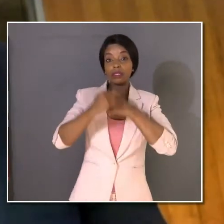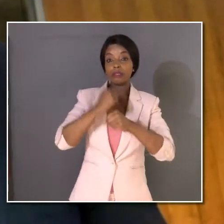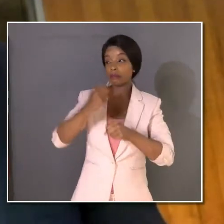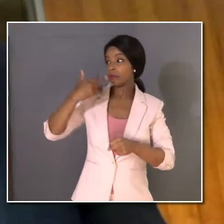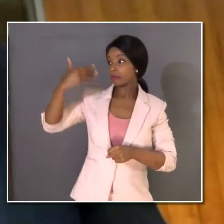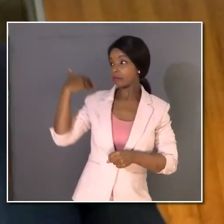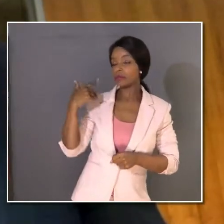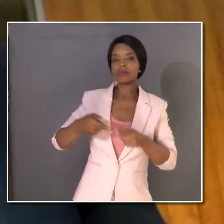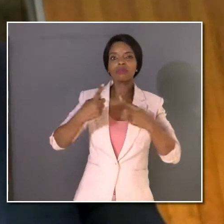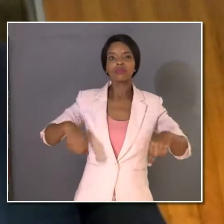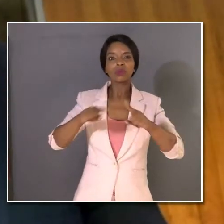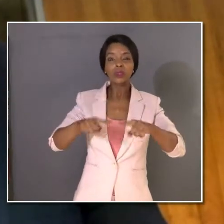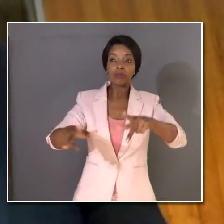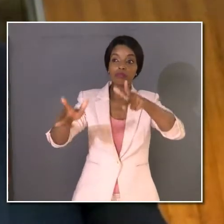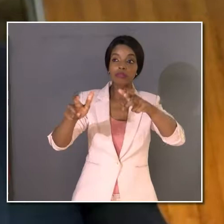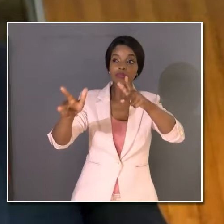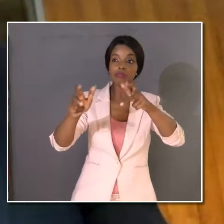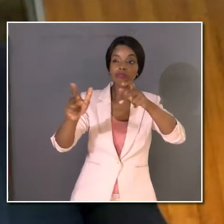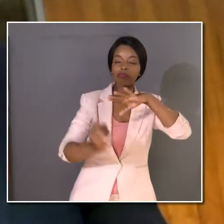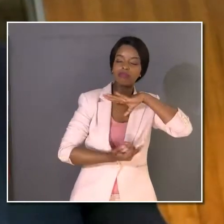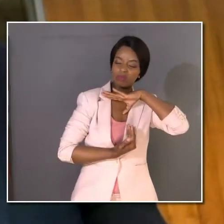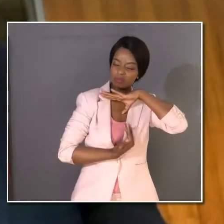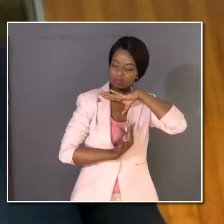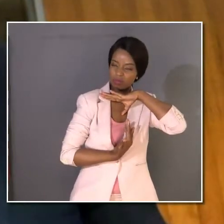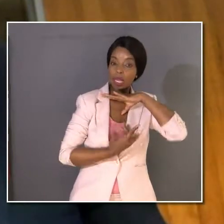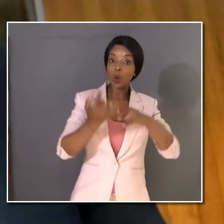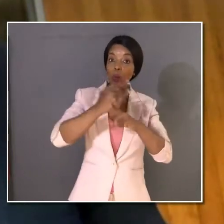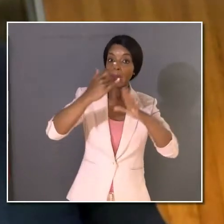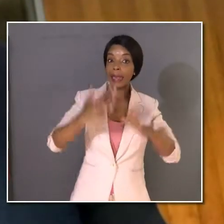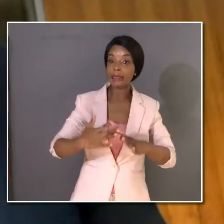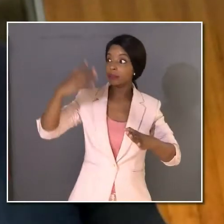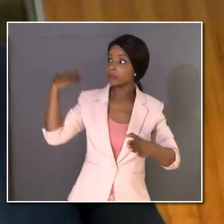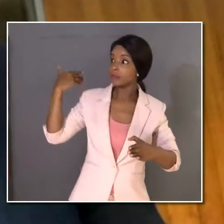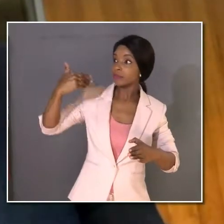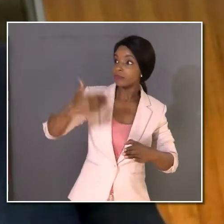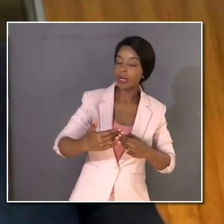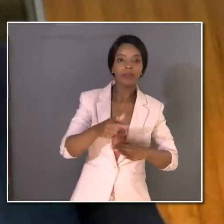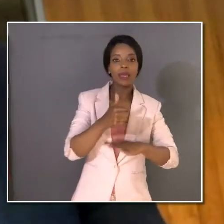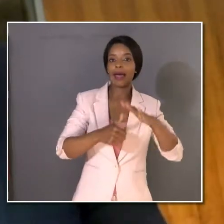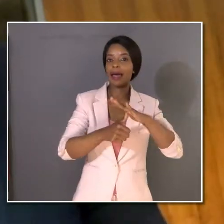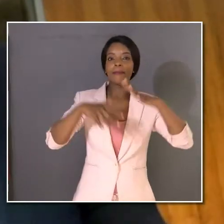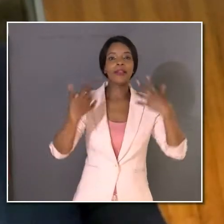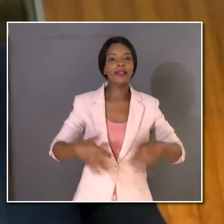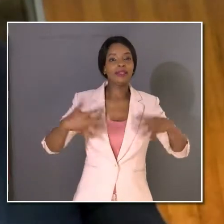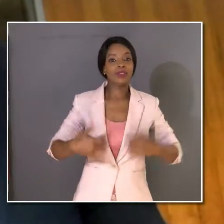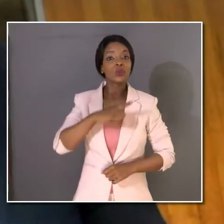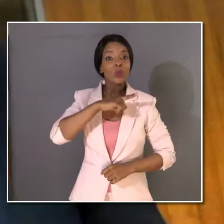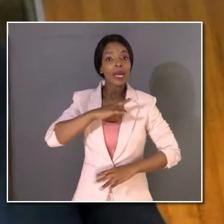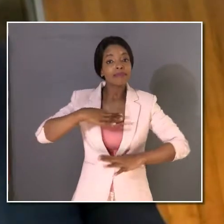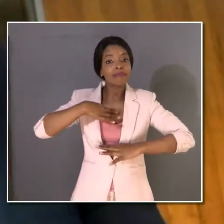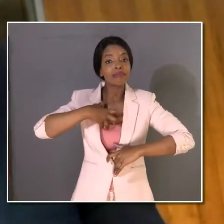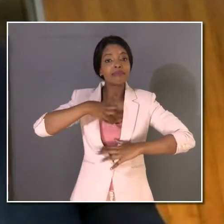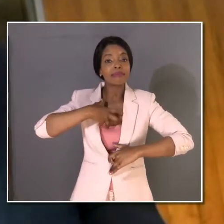Social Innovation Award winners, and we are humbled by their ability to adapt, in many cases increase their